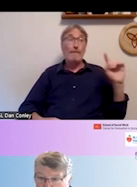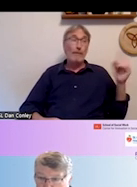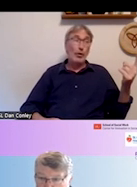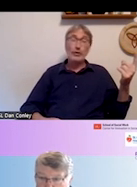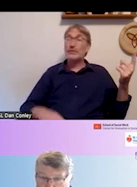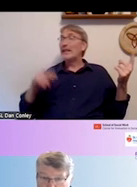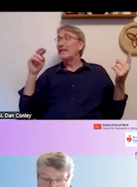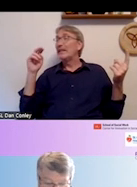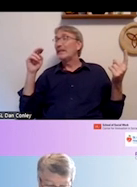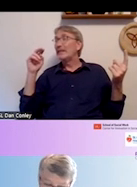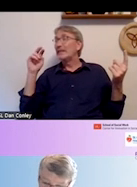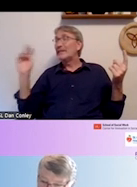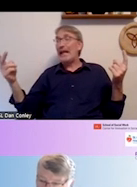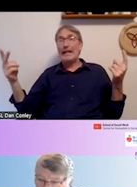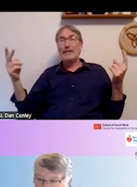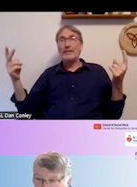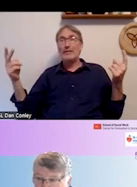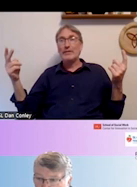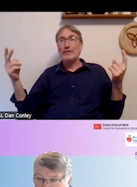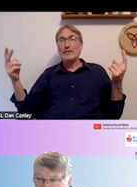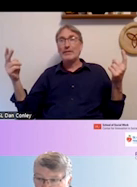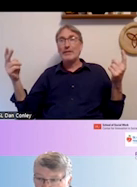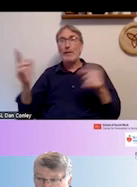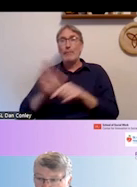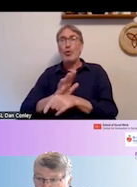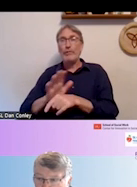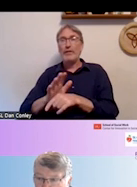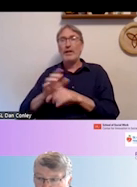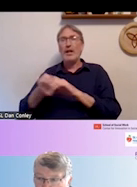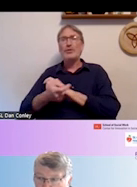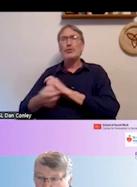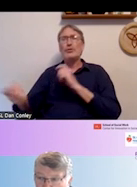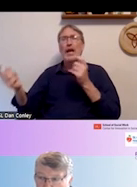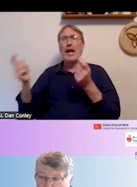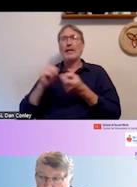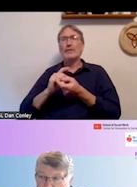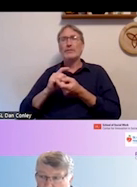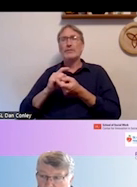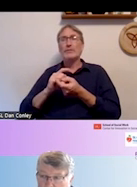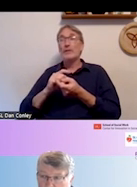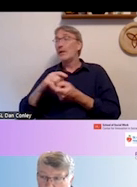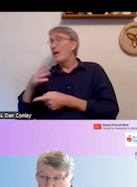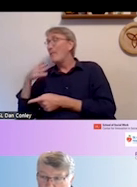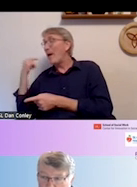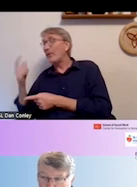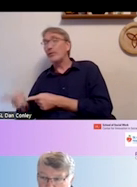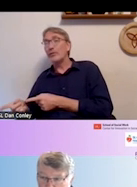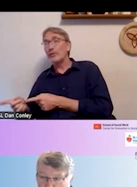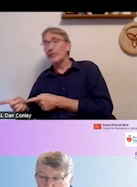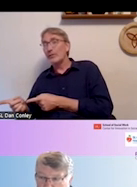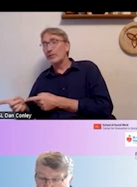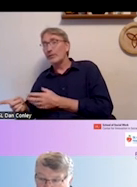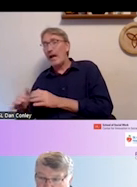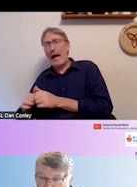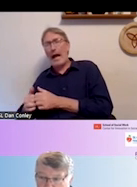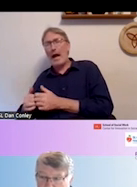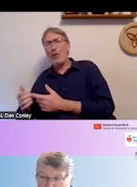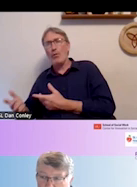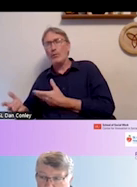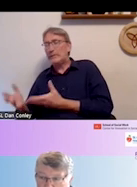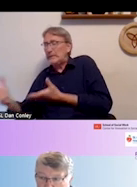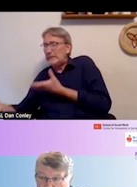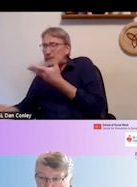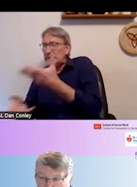able to shift their communication and have a better overall interaction,